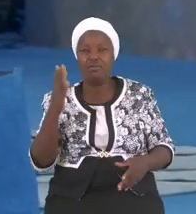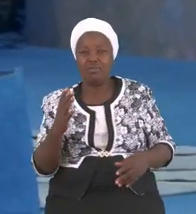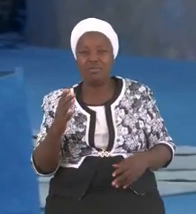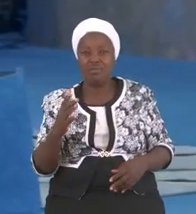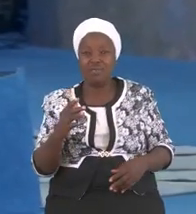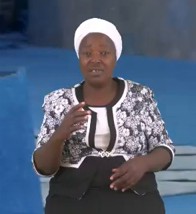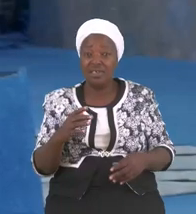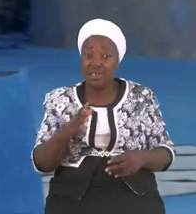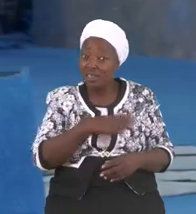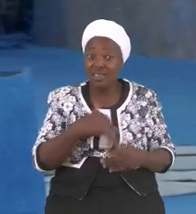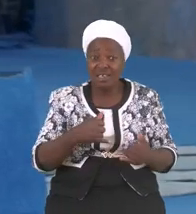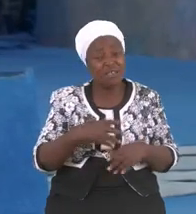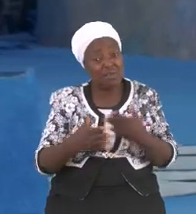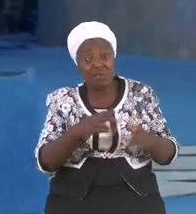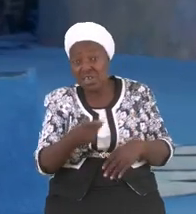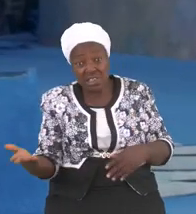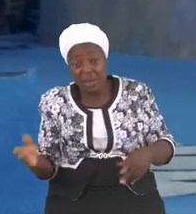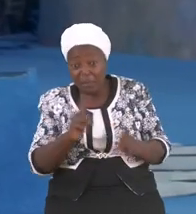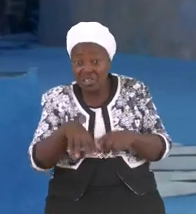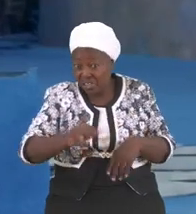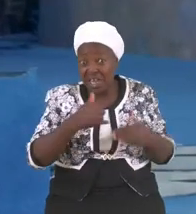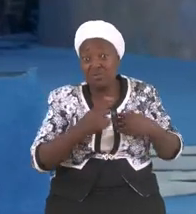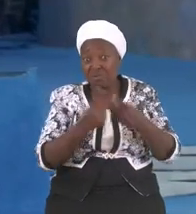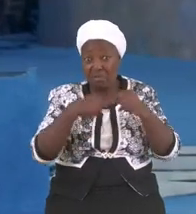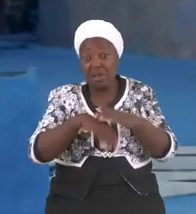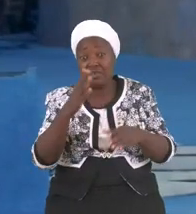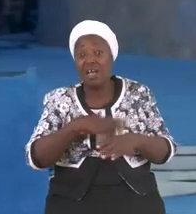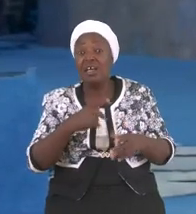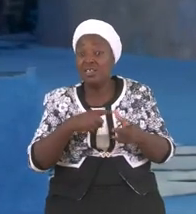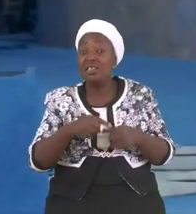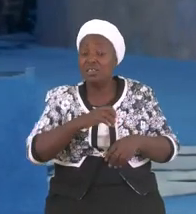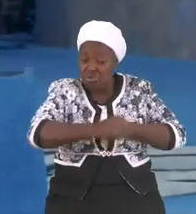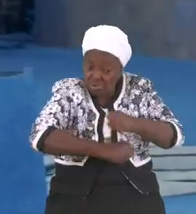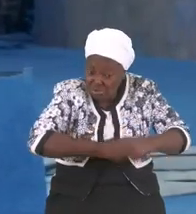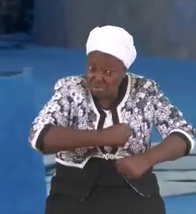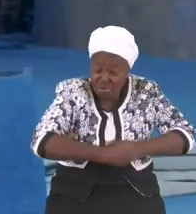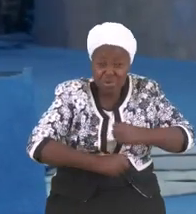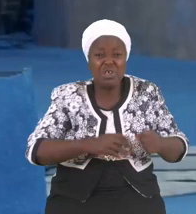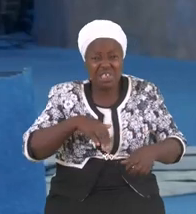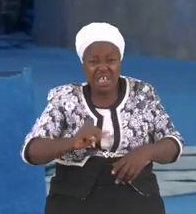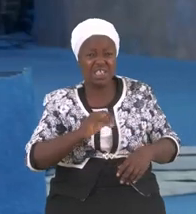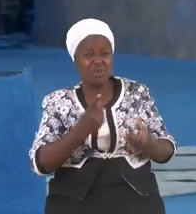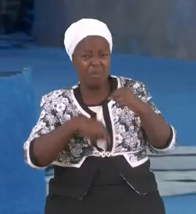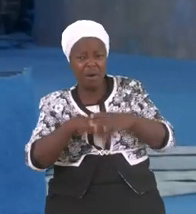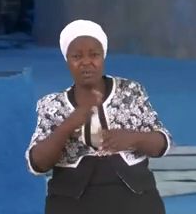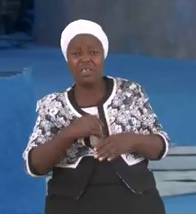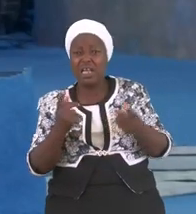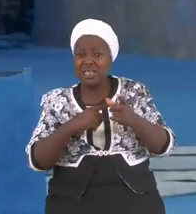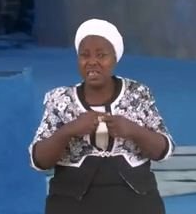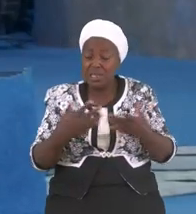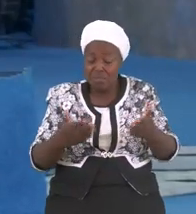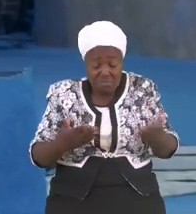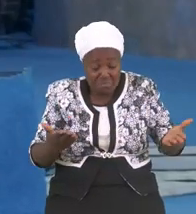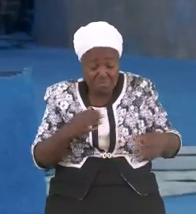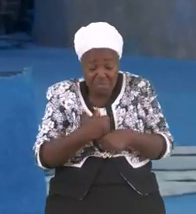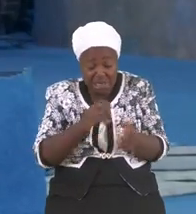to come out, and came out. They may struggle, but they still have to come out. They will come out. They may make a person